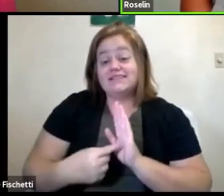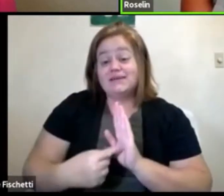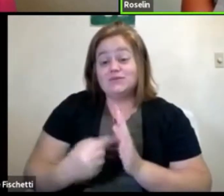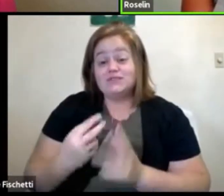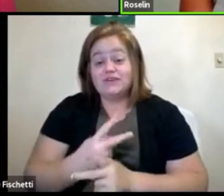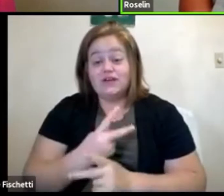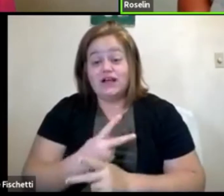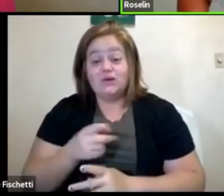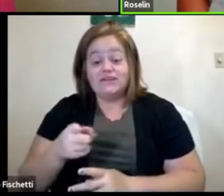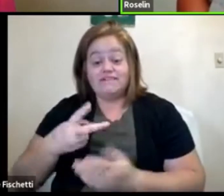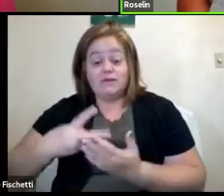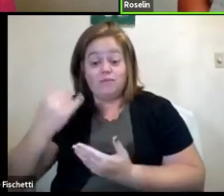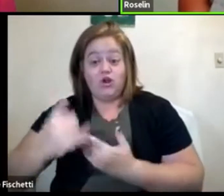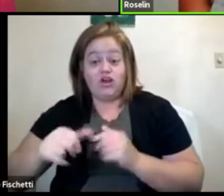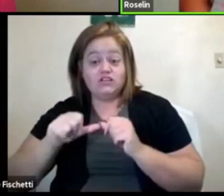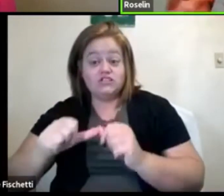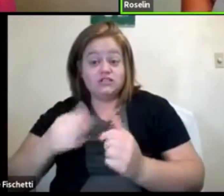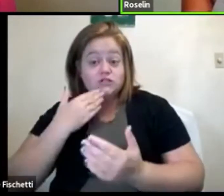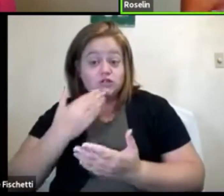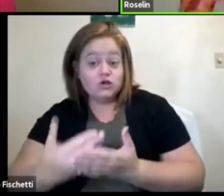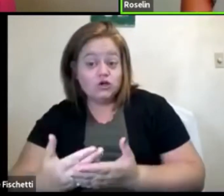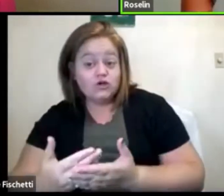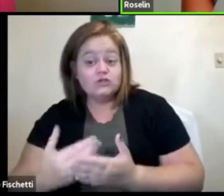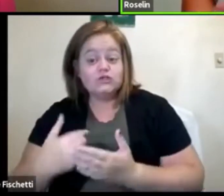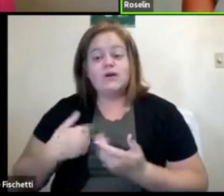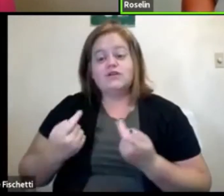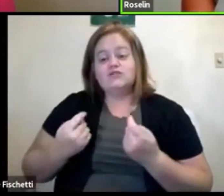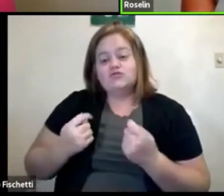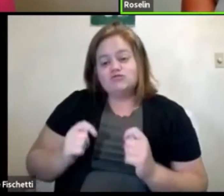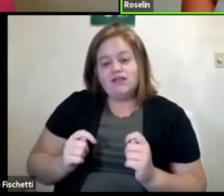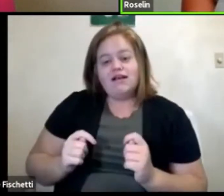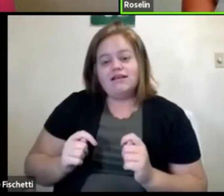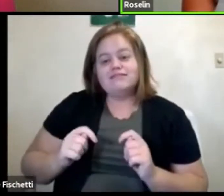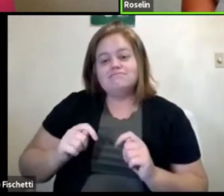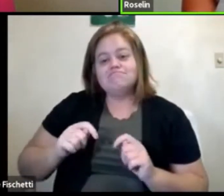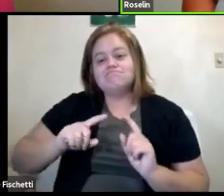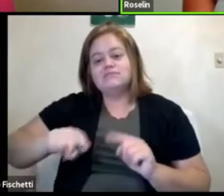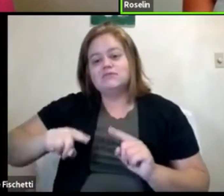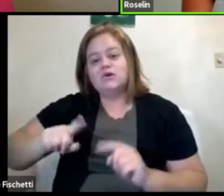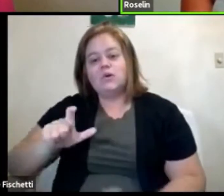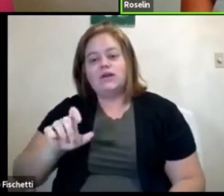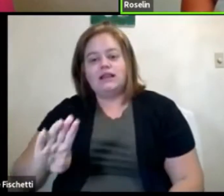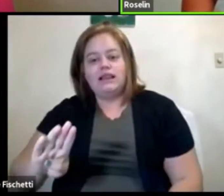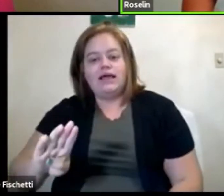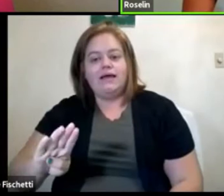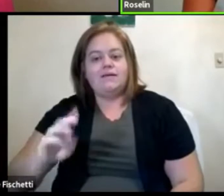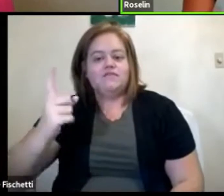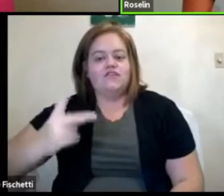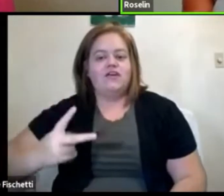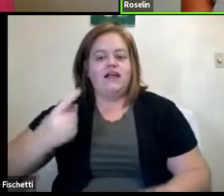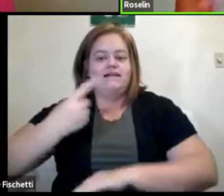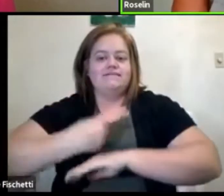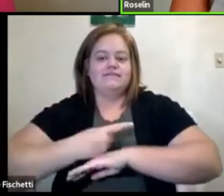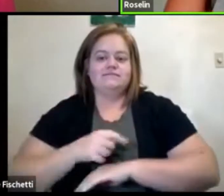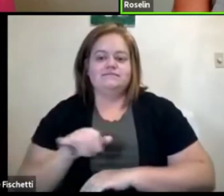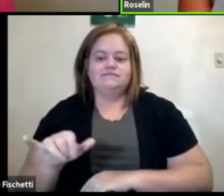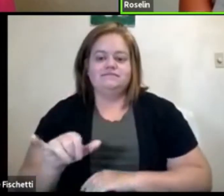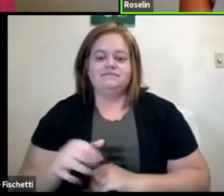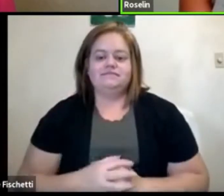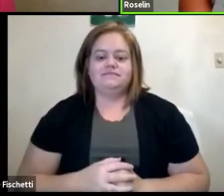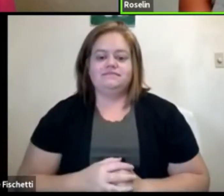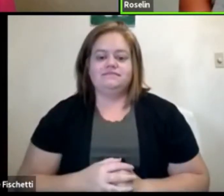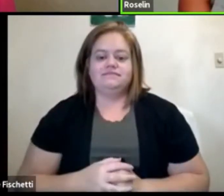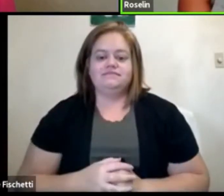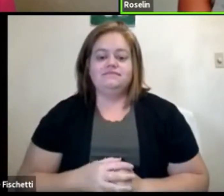the project. And so I try to spend a lot of time just doing that. But prior to